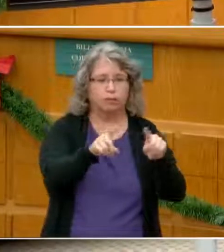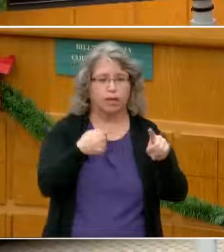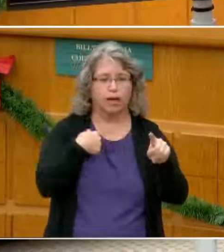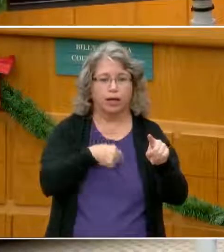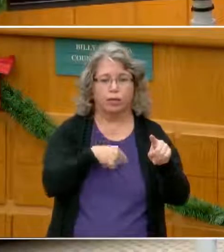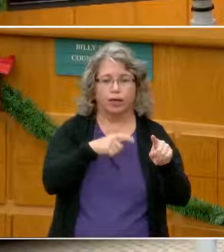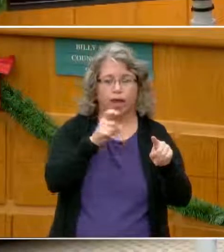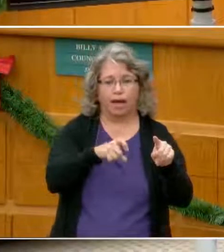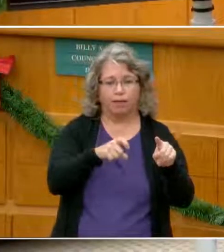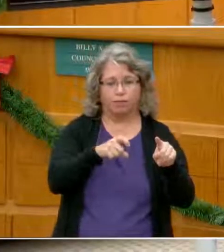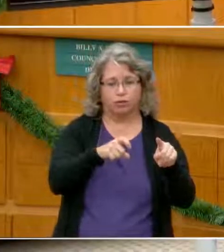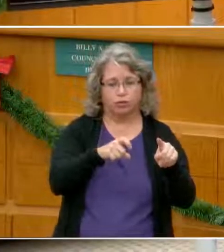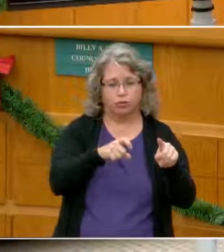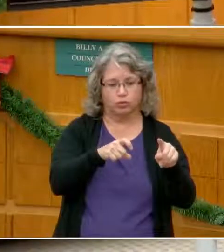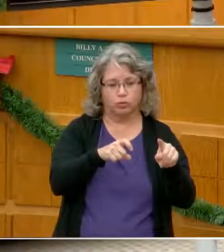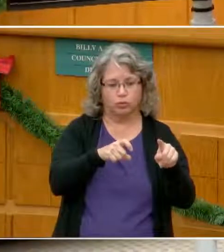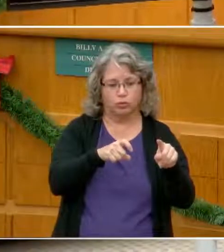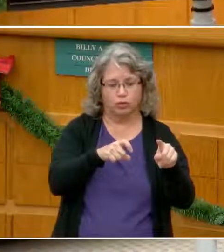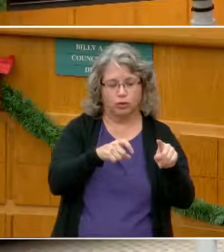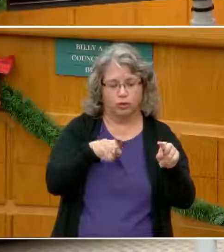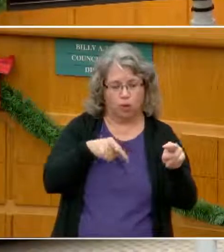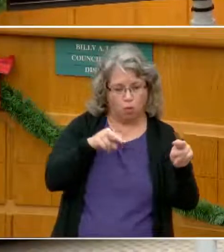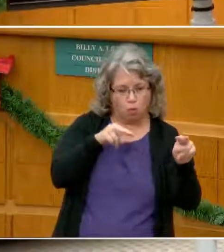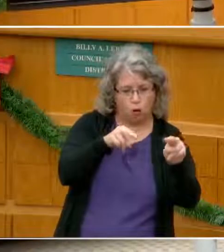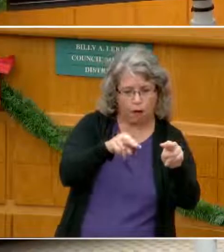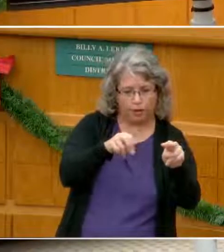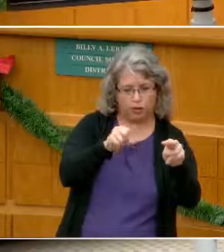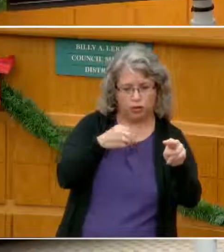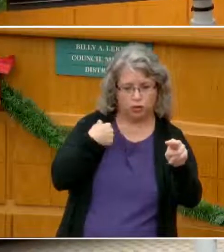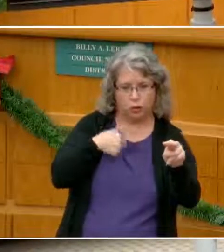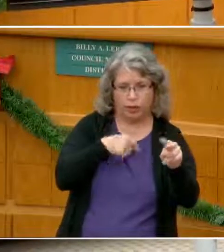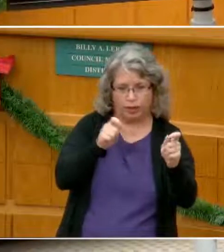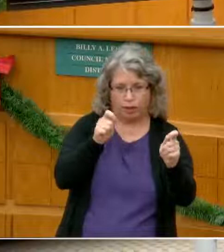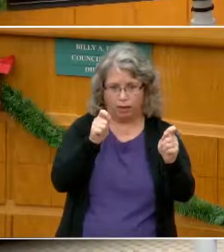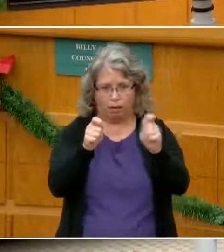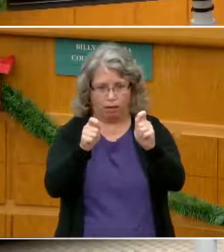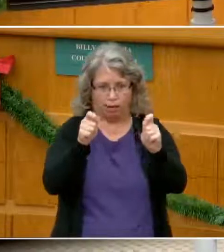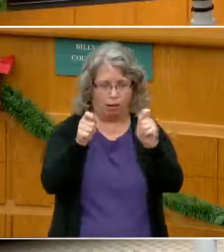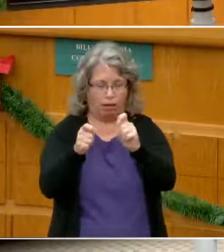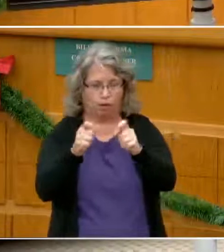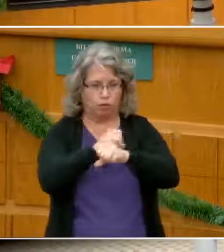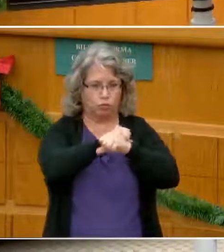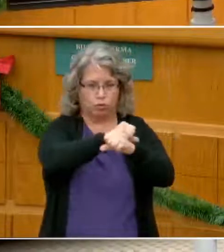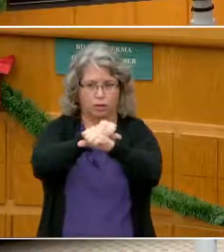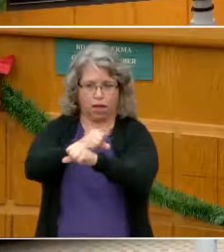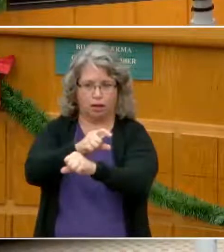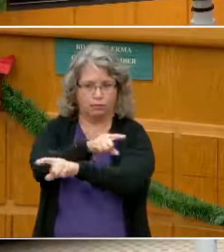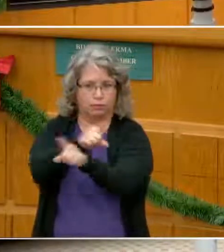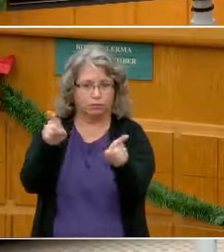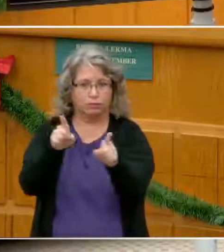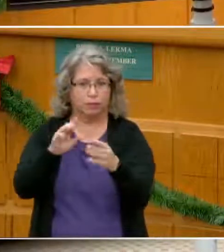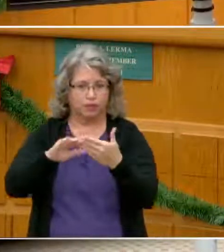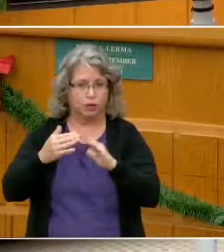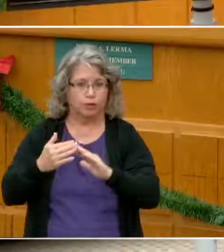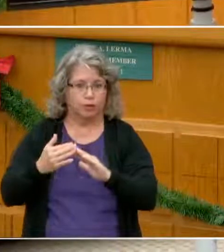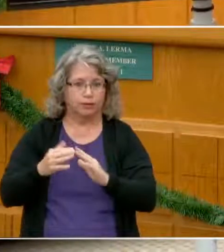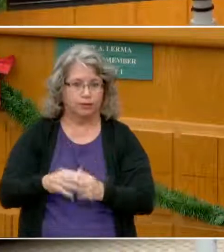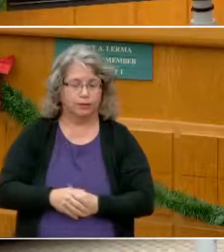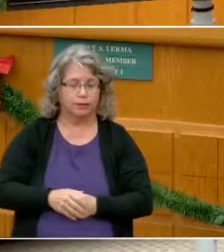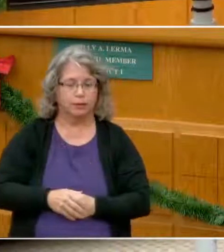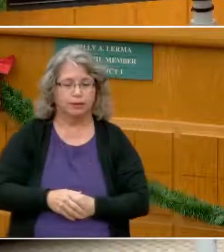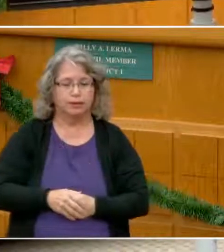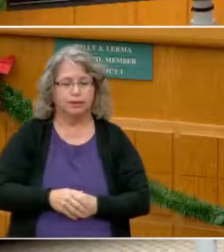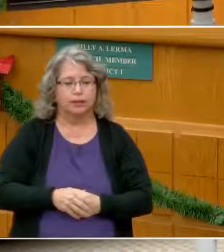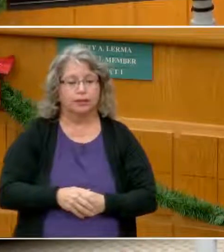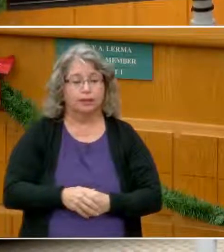the pivoting on what we do to protect this community. And so that's what I wanted to do. I want to make sure that we're